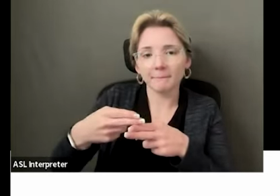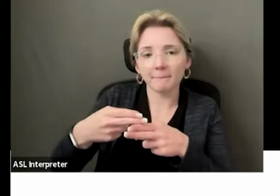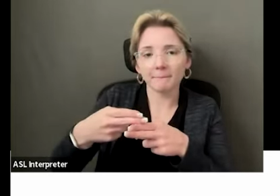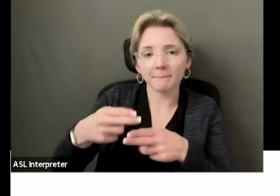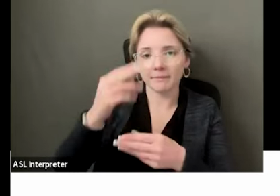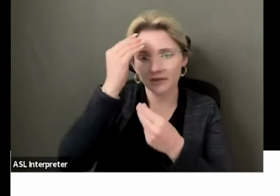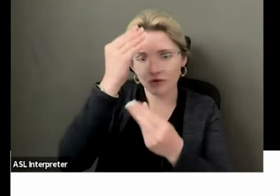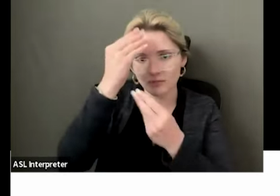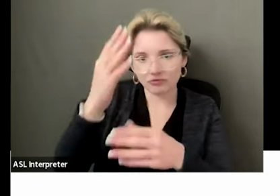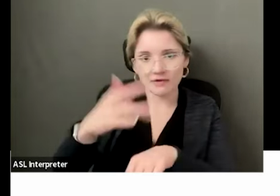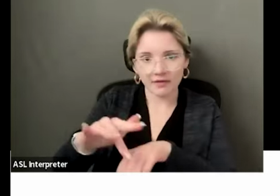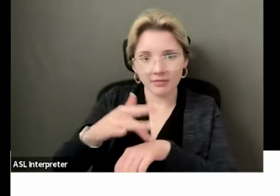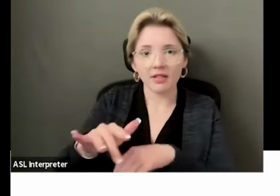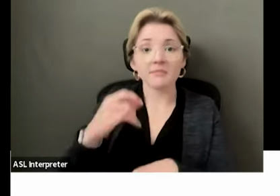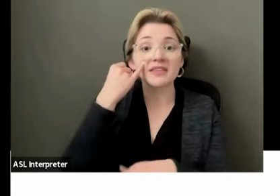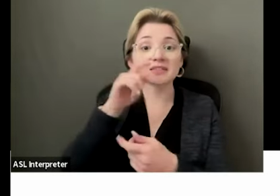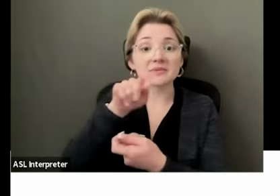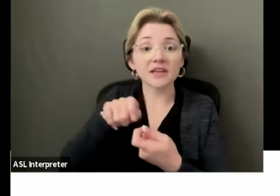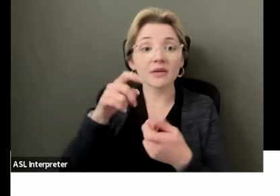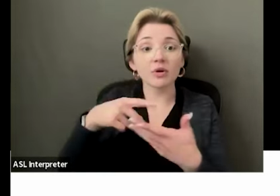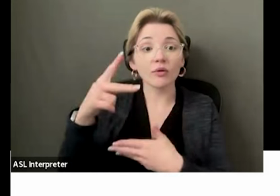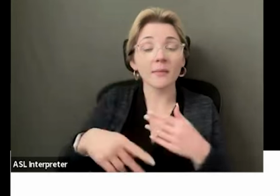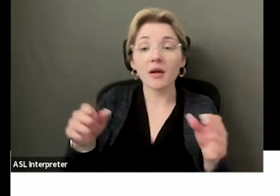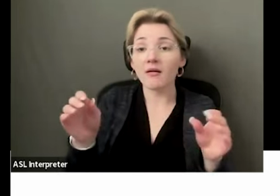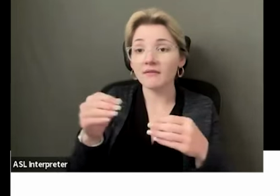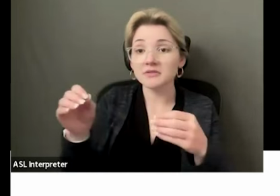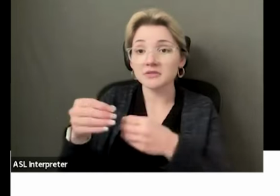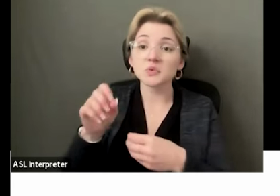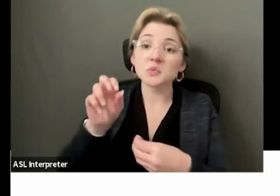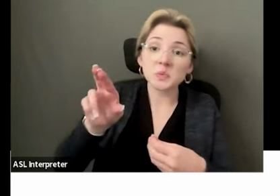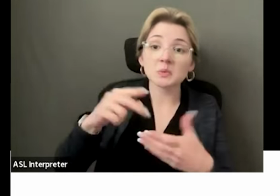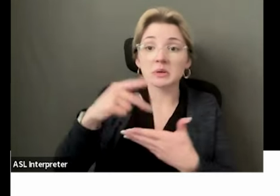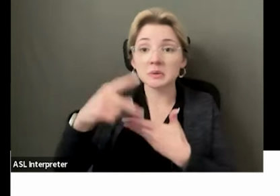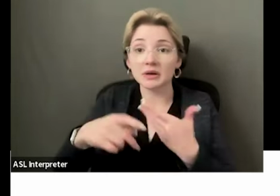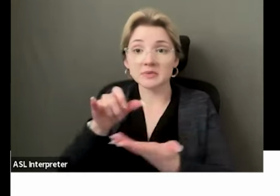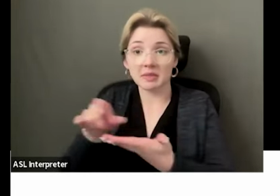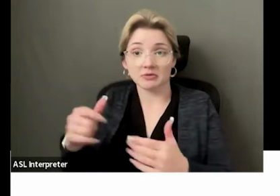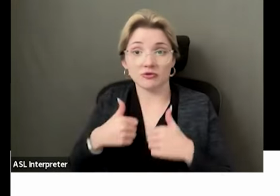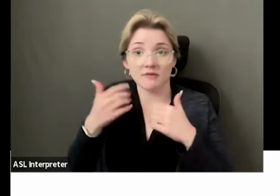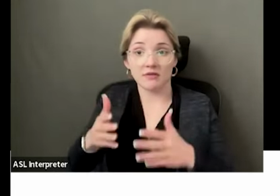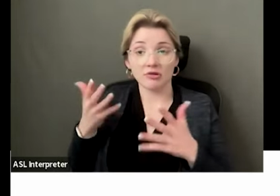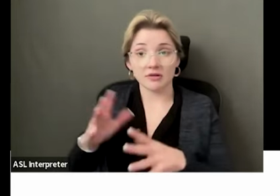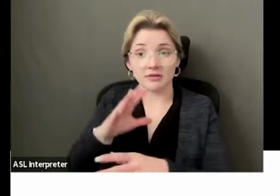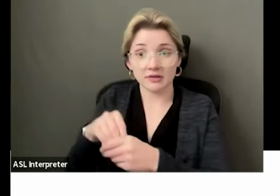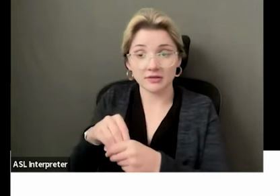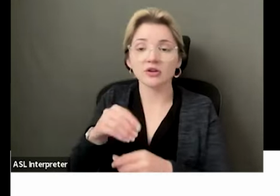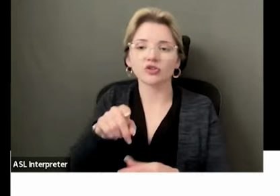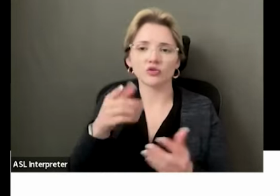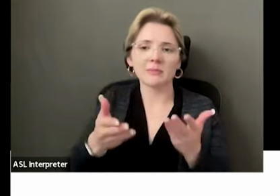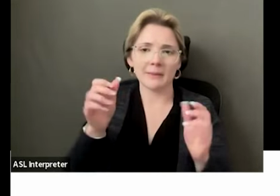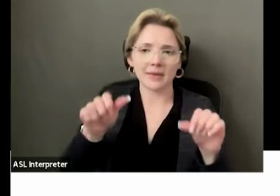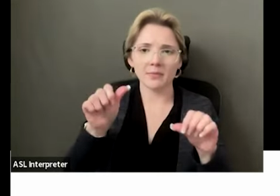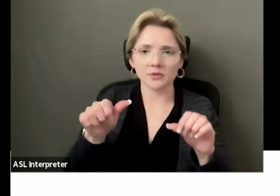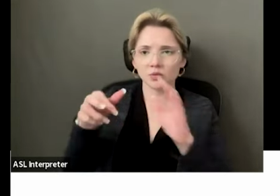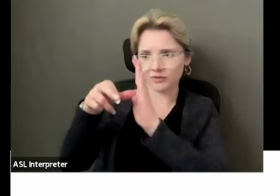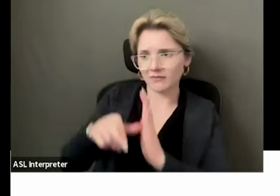as well. So if there's specific program offices or programs that a survivor is in, you may be able to look at those and